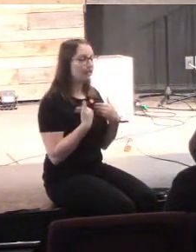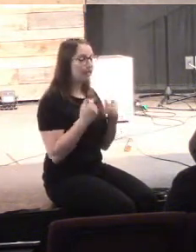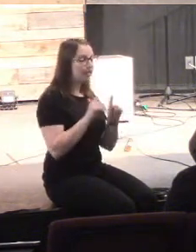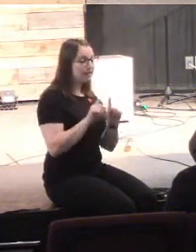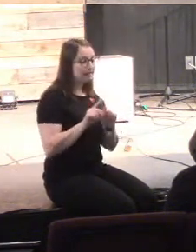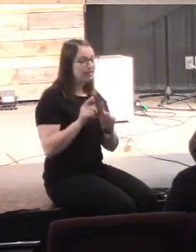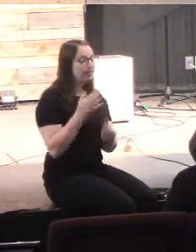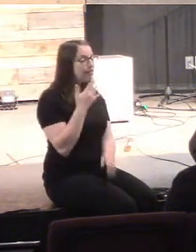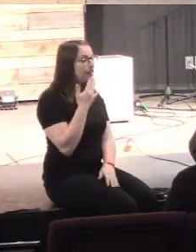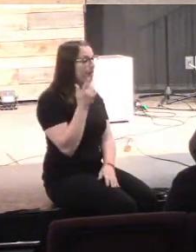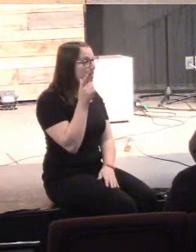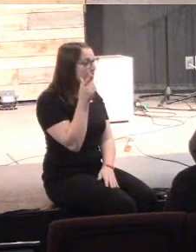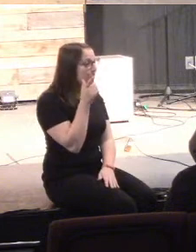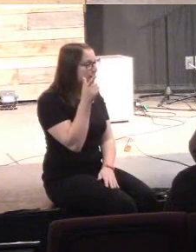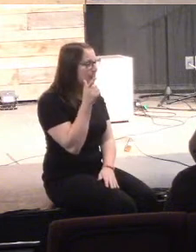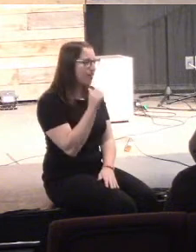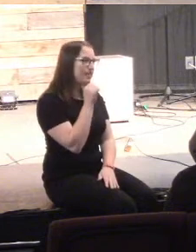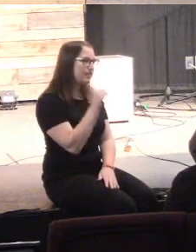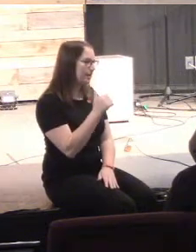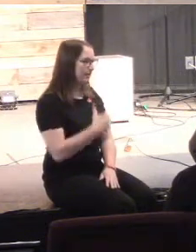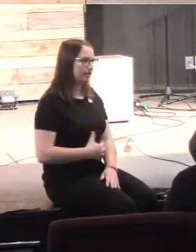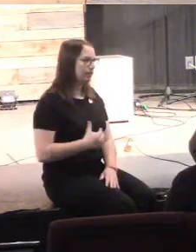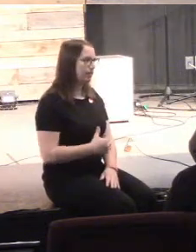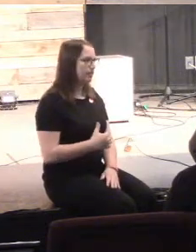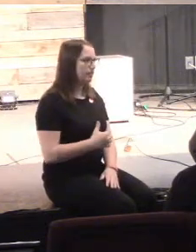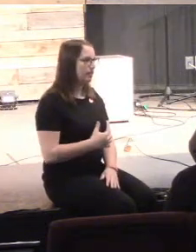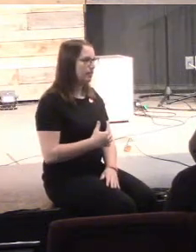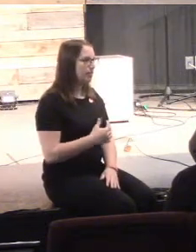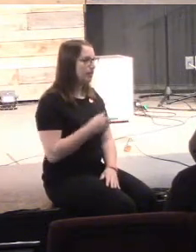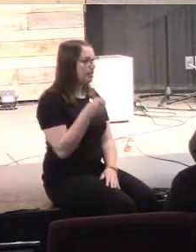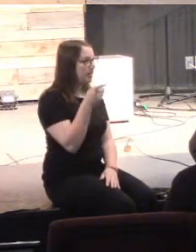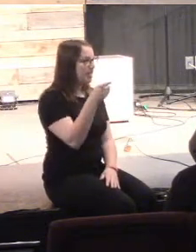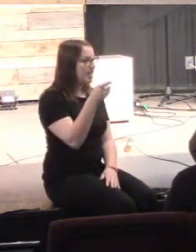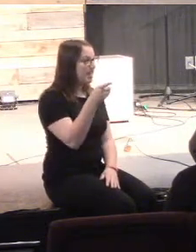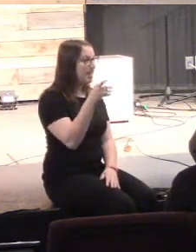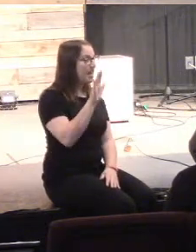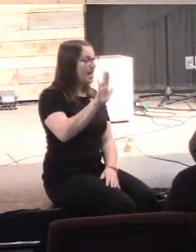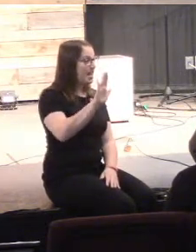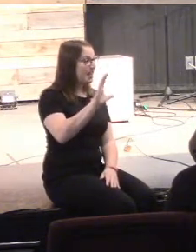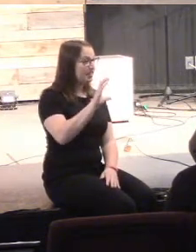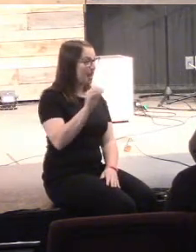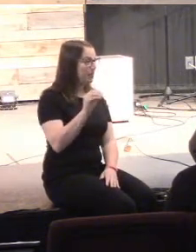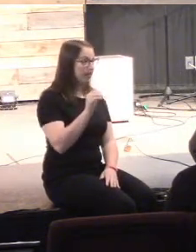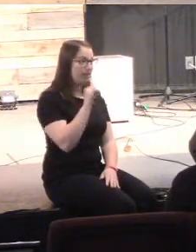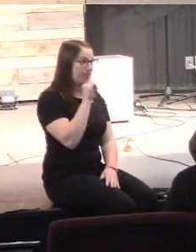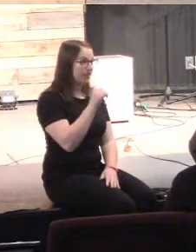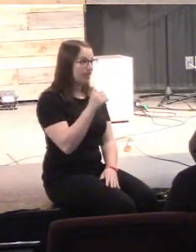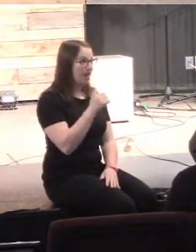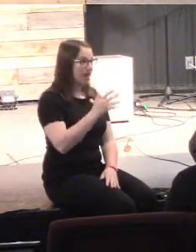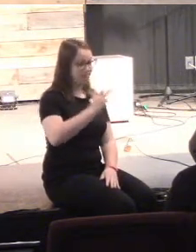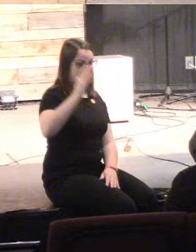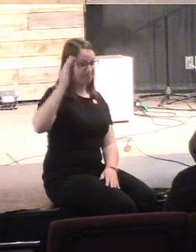stuff. And, you know, it's not as disgusting. But Ed's company wasn't around at the time of Simon and Tanner.